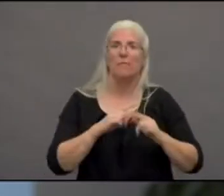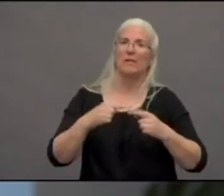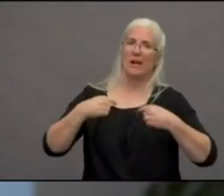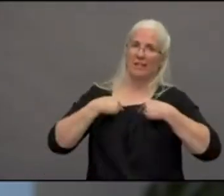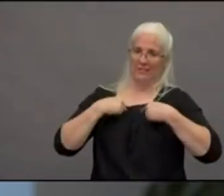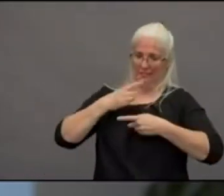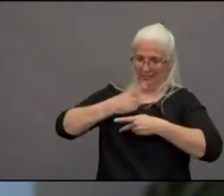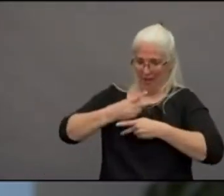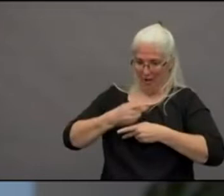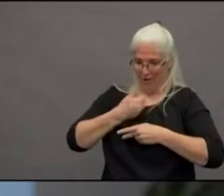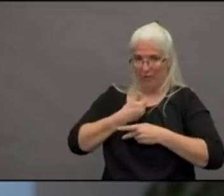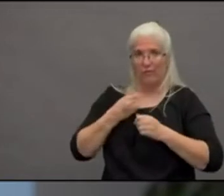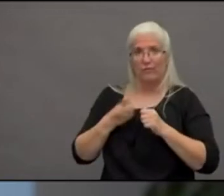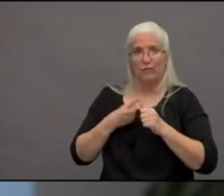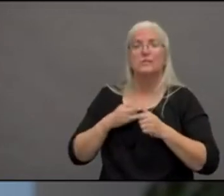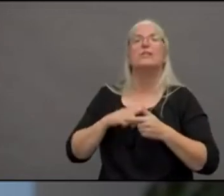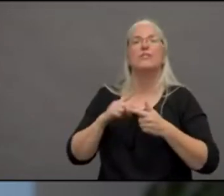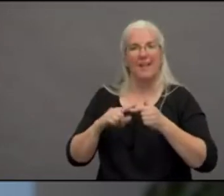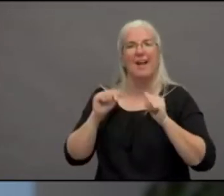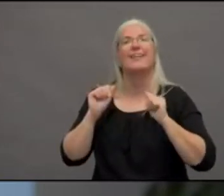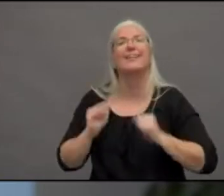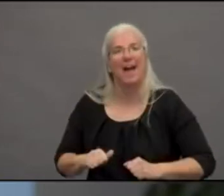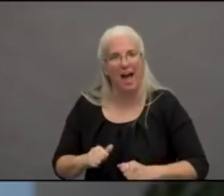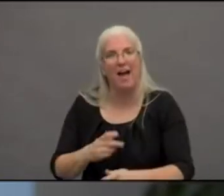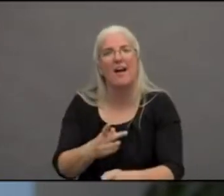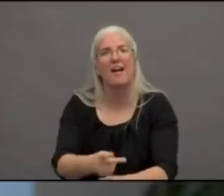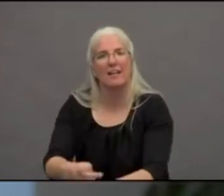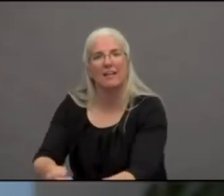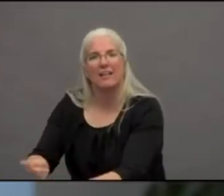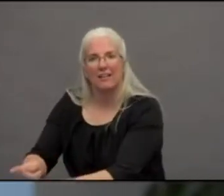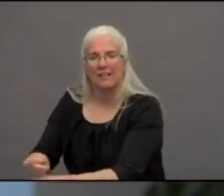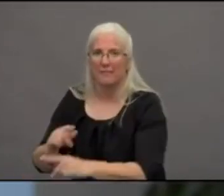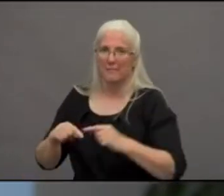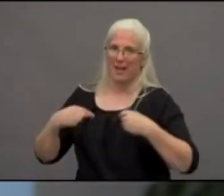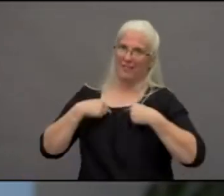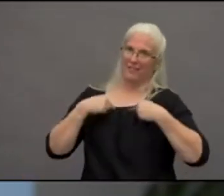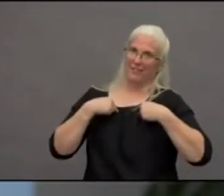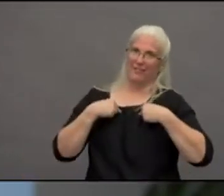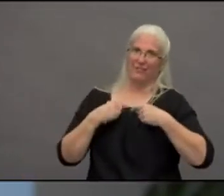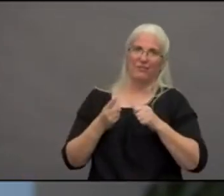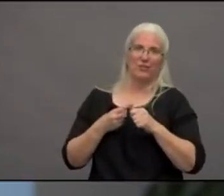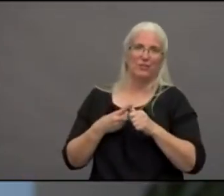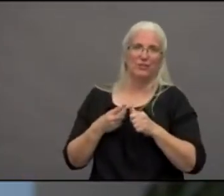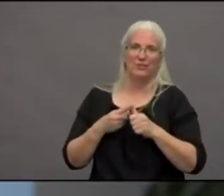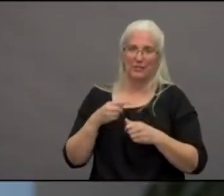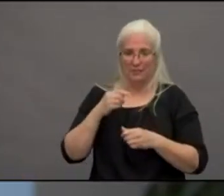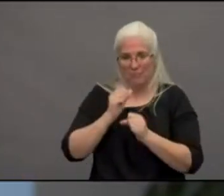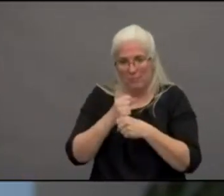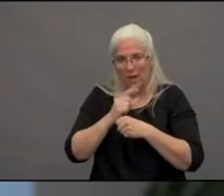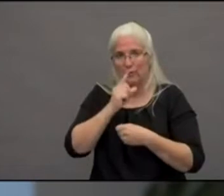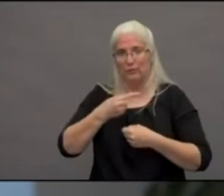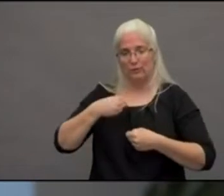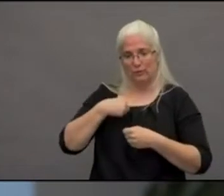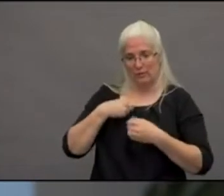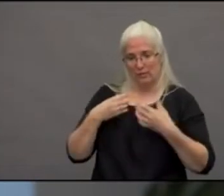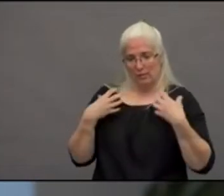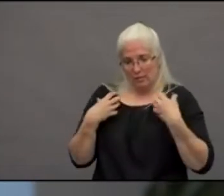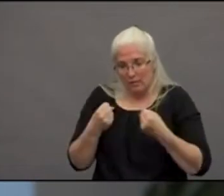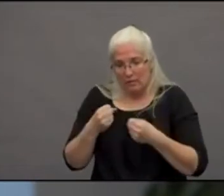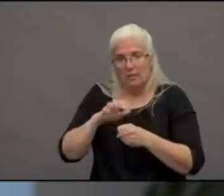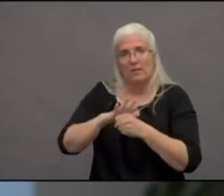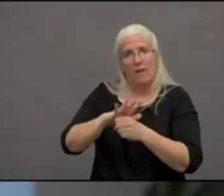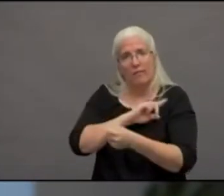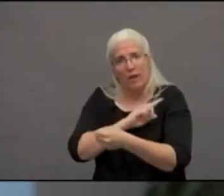make sure that you as the caregiver are well, that you're emotionally balanced, you're healthy, you have support systems, and when